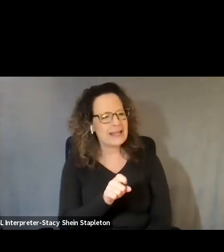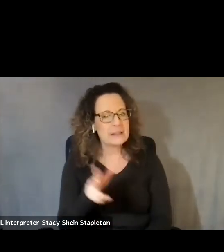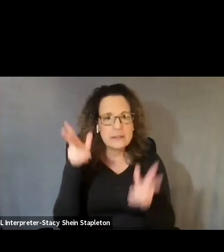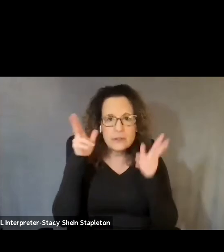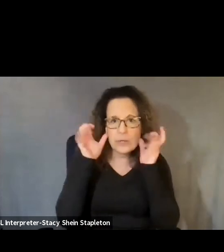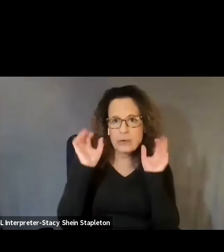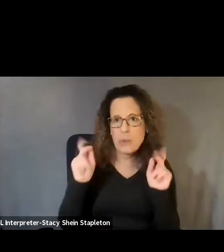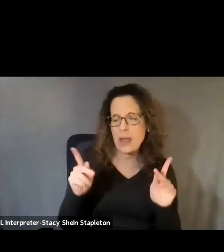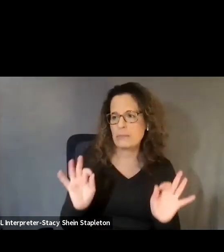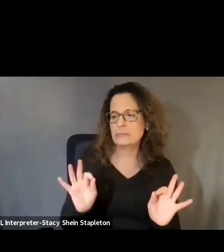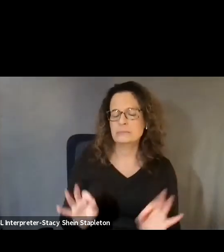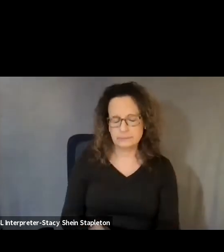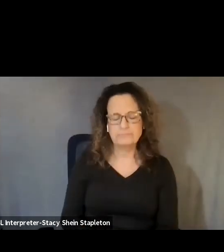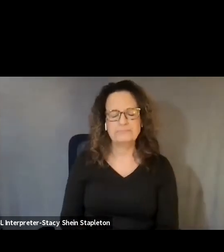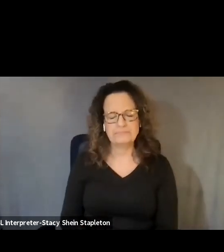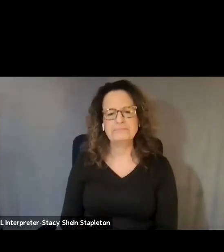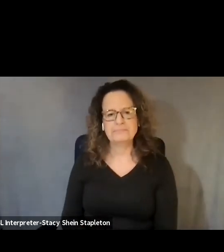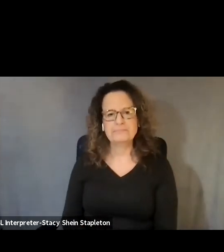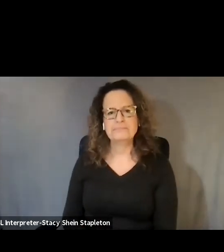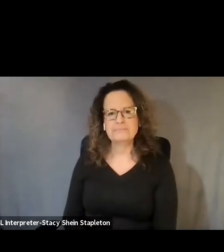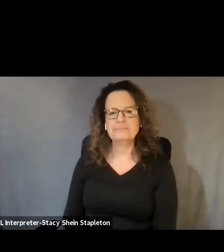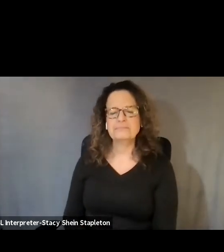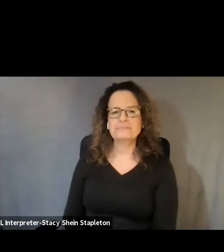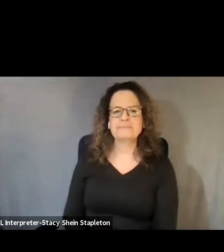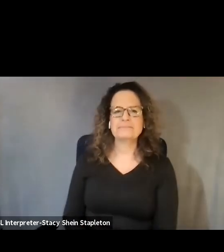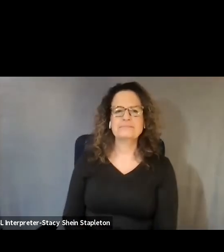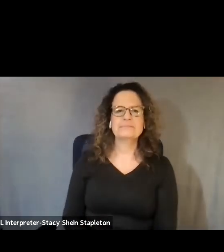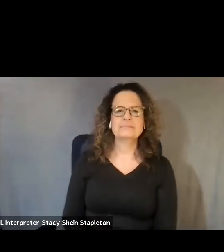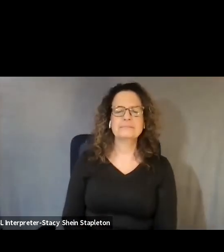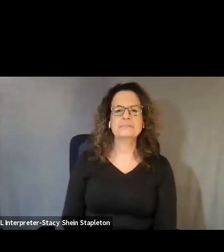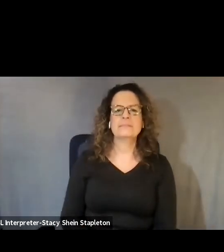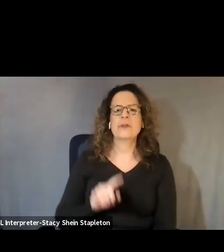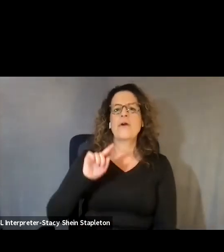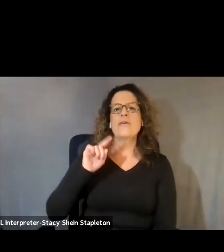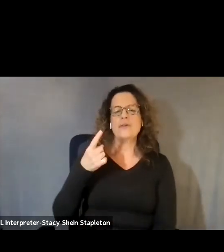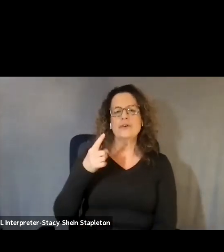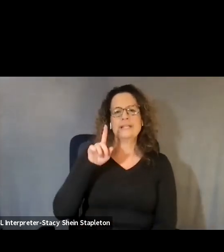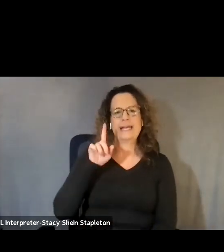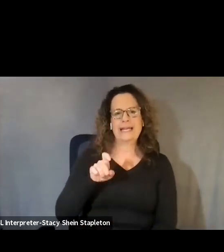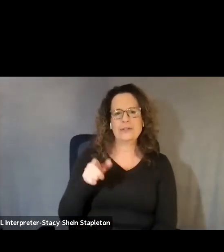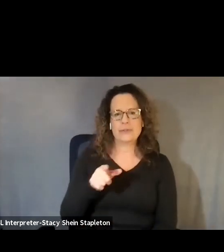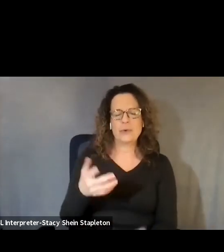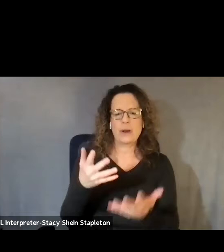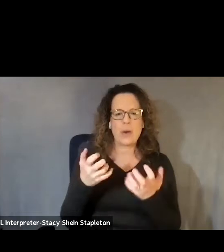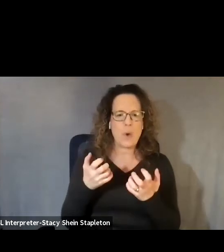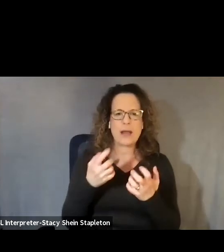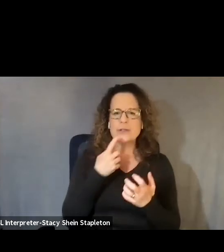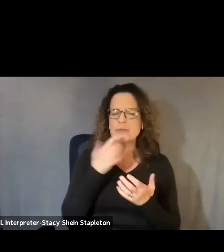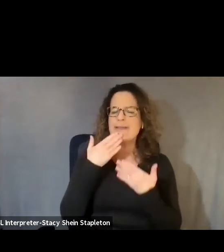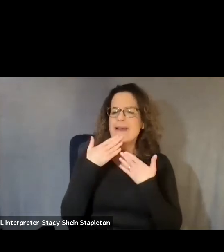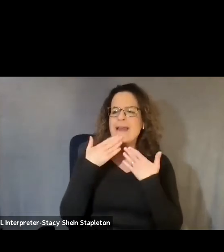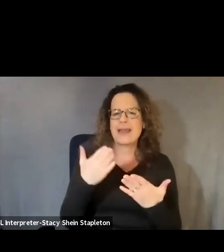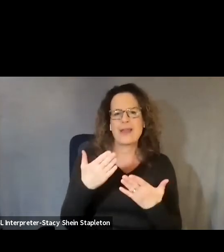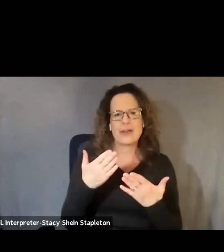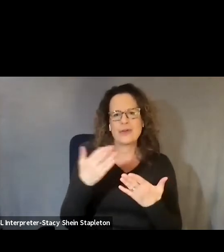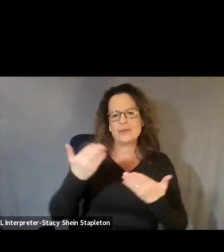well? Yes. Great. First thing I need to do and want to do is just say thank you. Thank